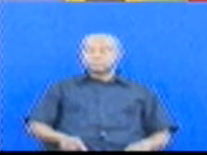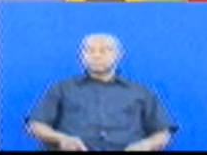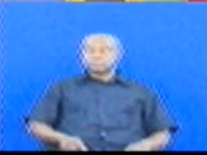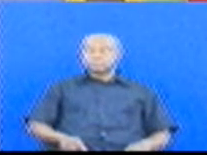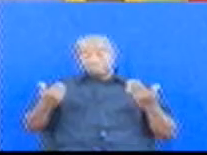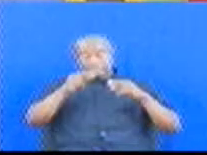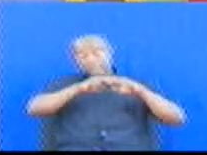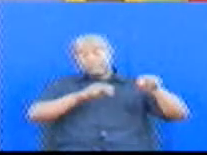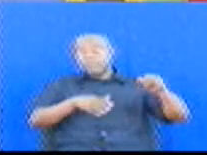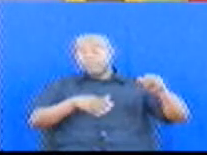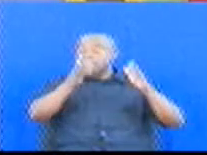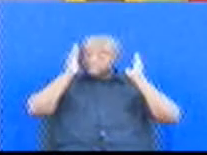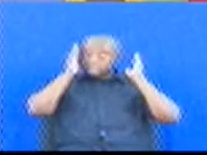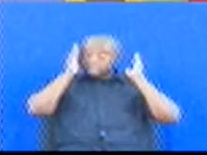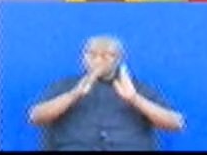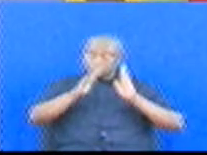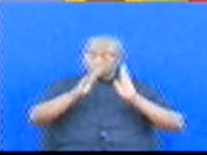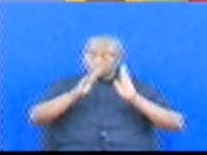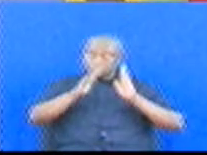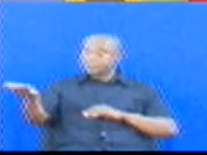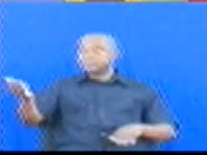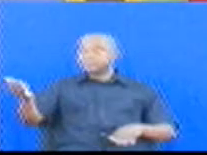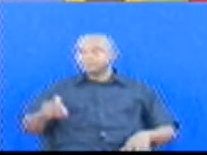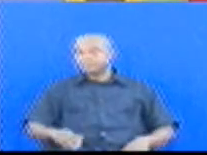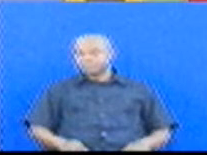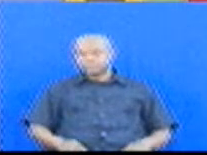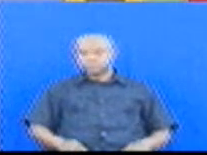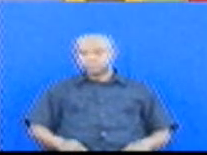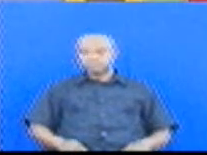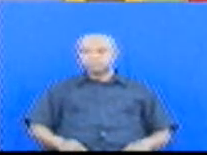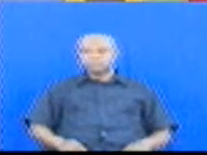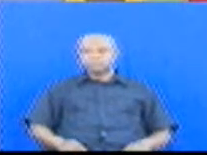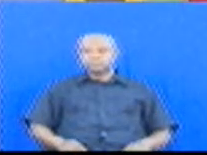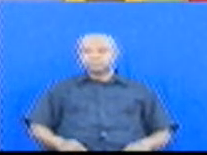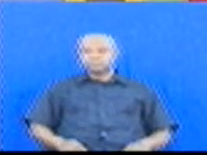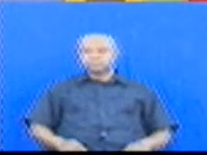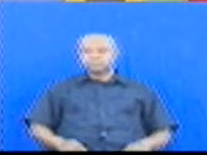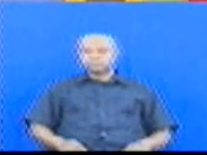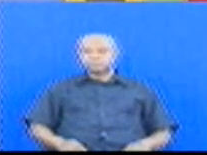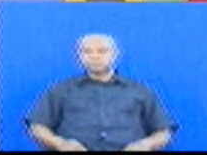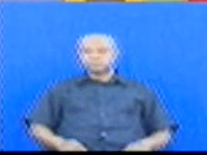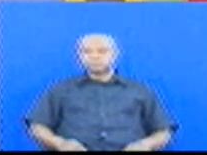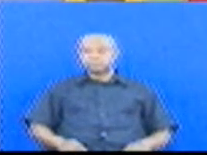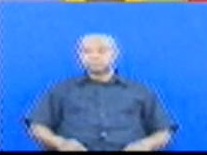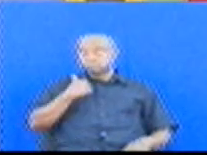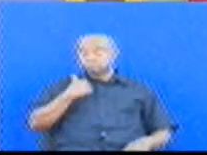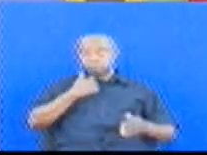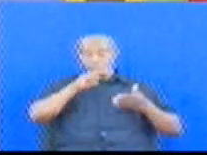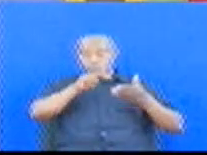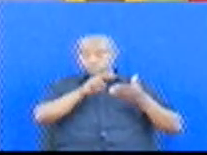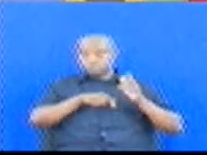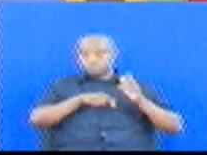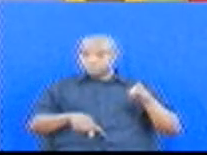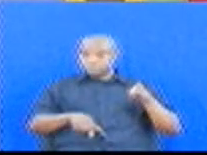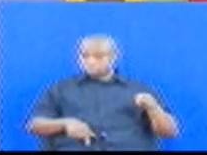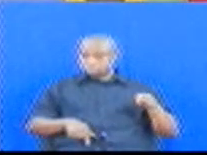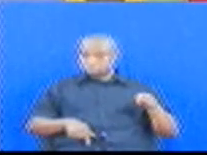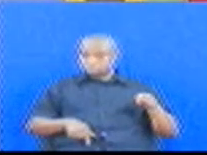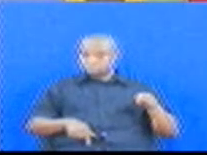Mheshimiwa Speaker, Mheshimiwa Naibu Speaker, uki endelea mbele. Ukisoma